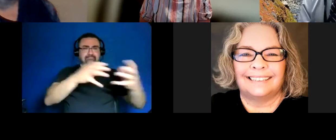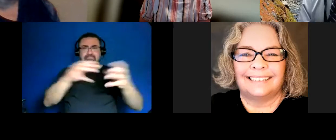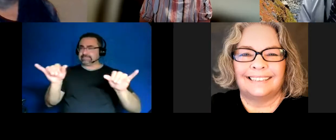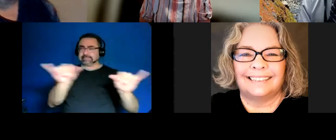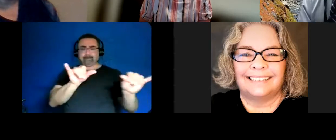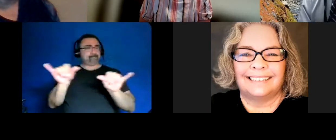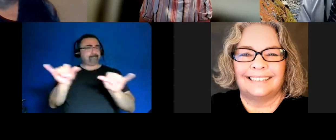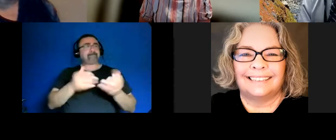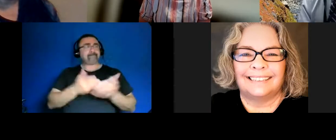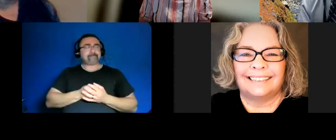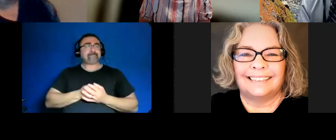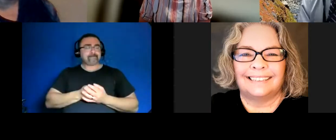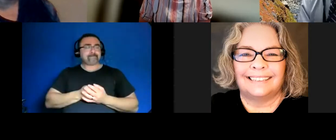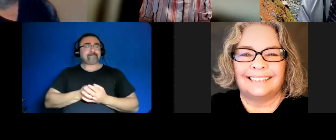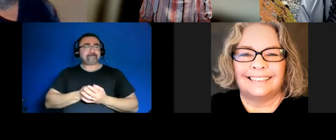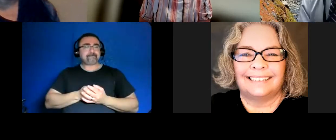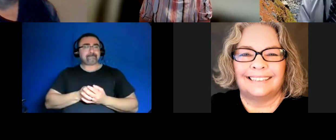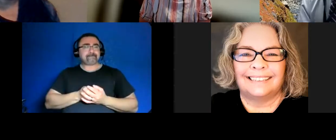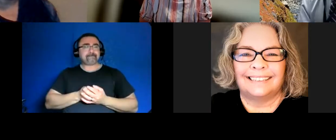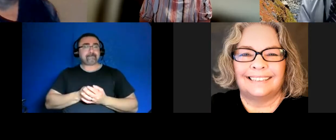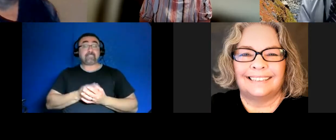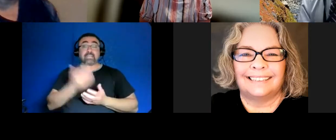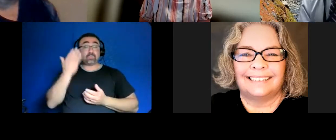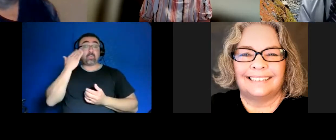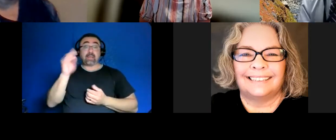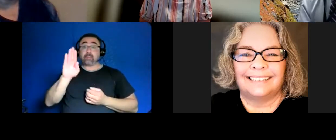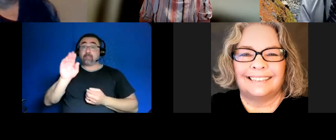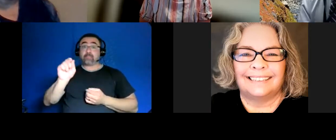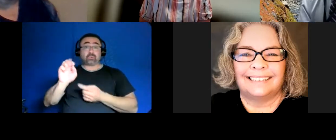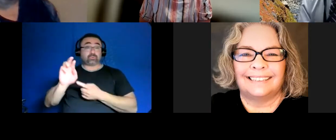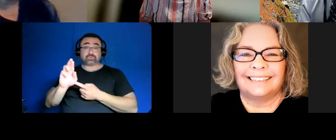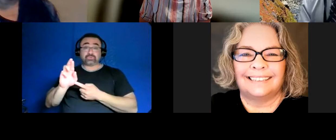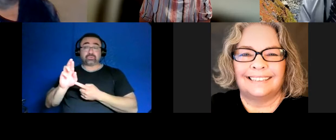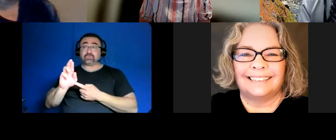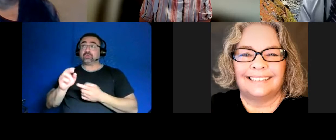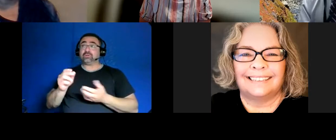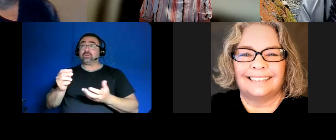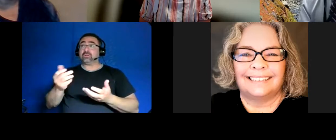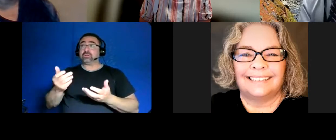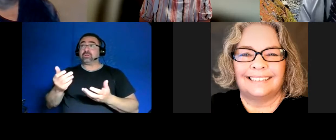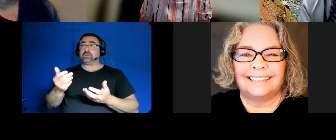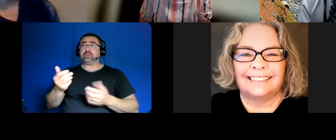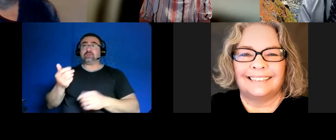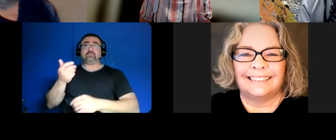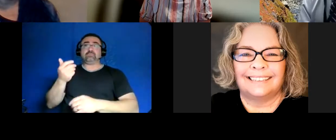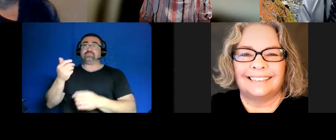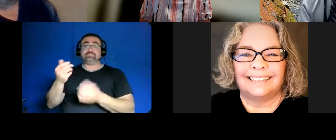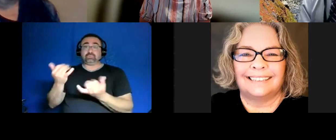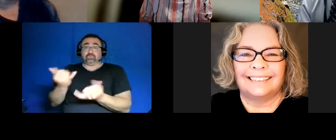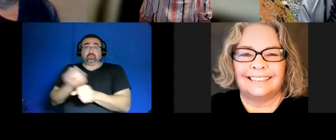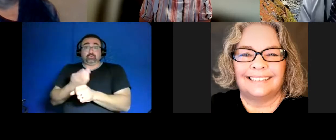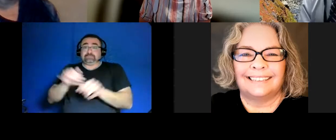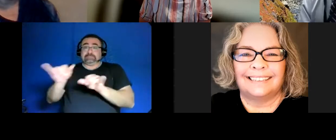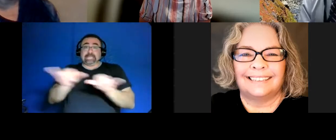both groups. That's why the boosters are being run out with the vaccine that's currently